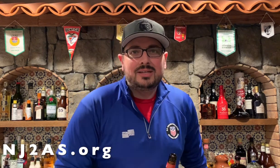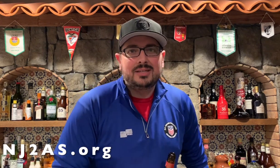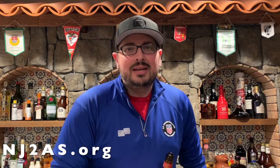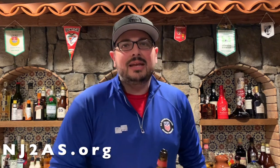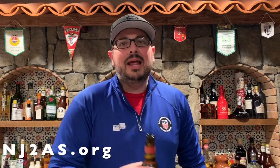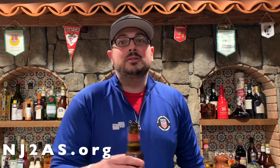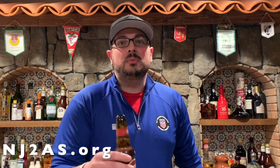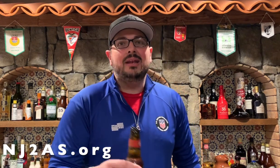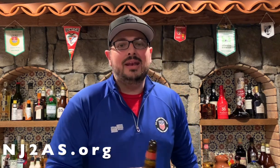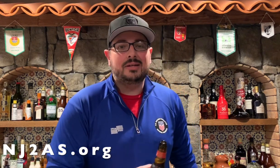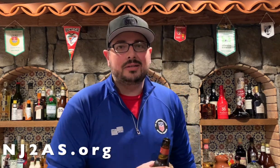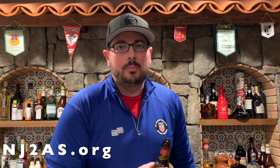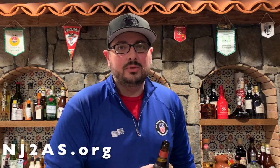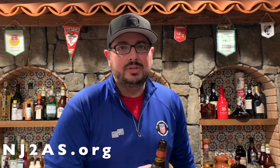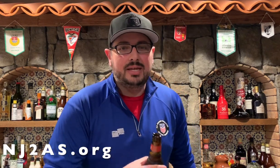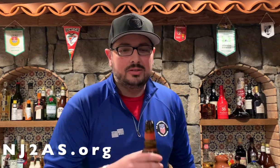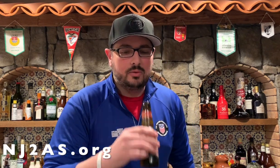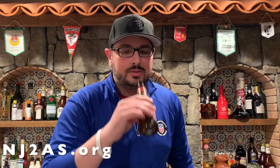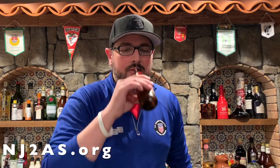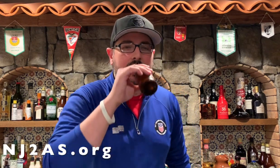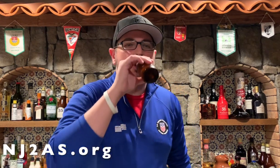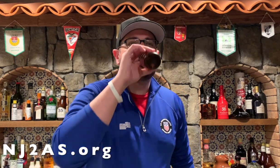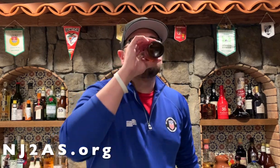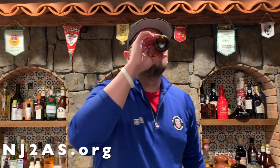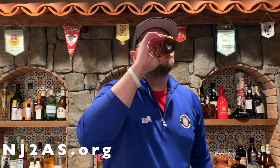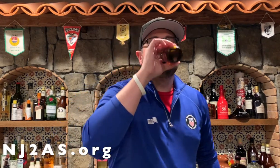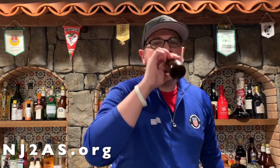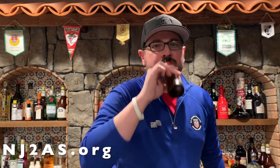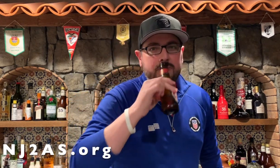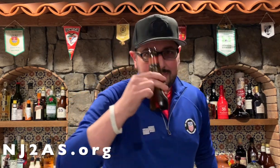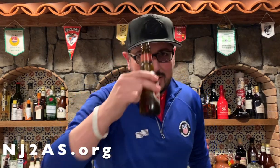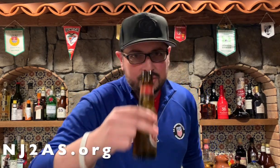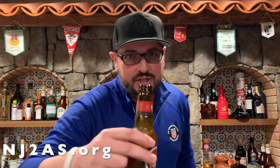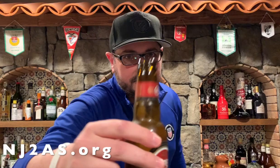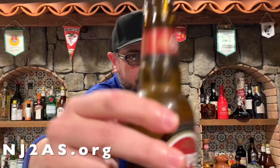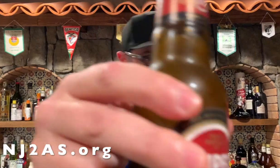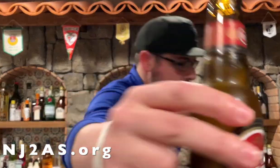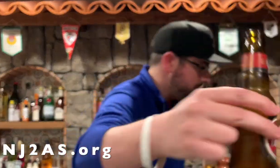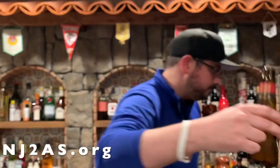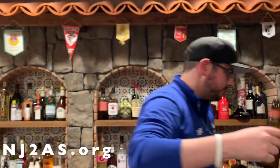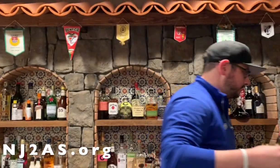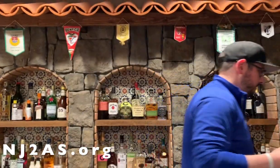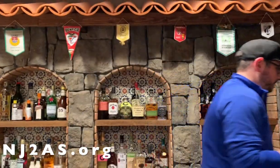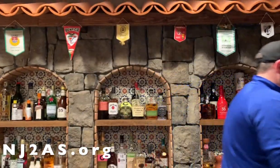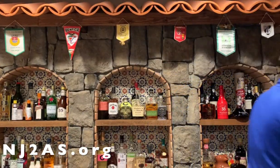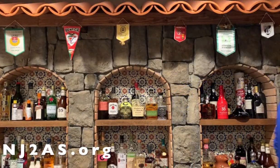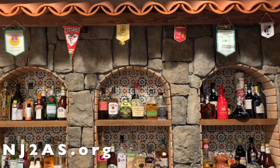to have an exciting announcement in the next couple of days. So until then, cheers.